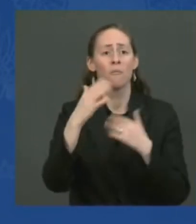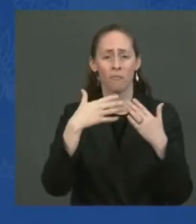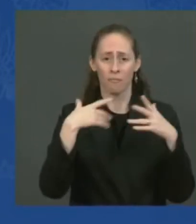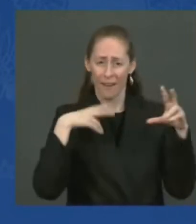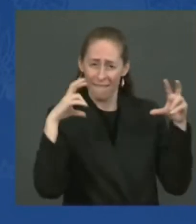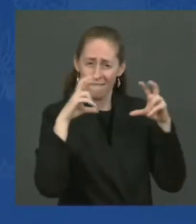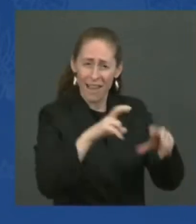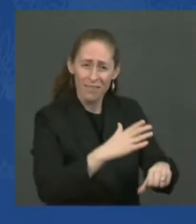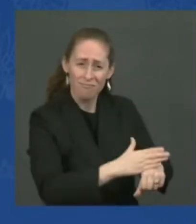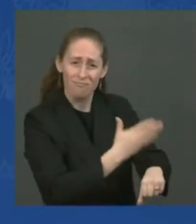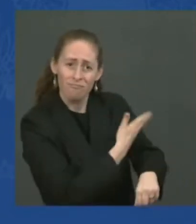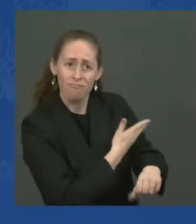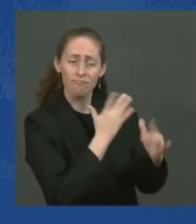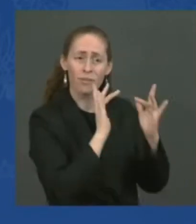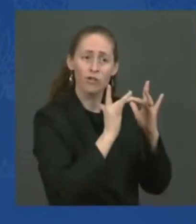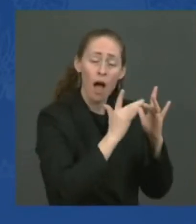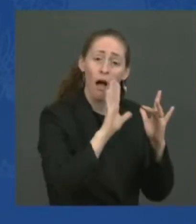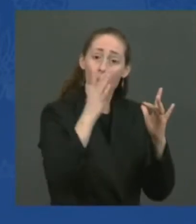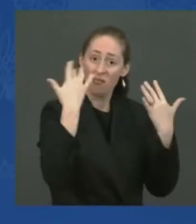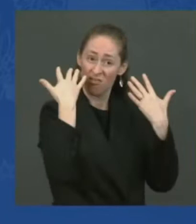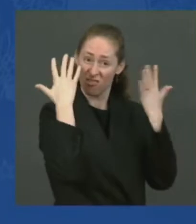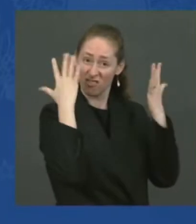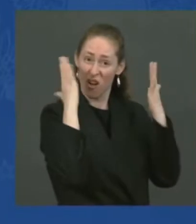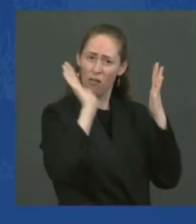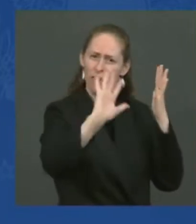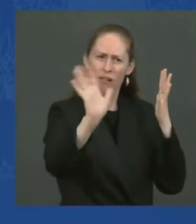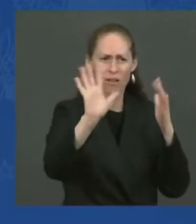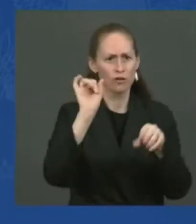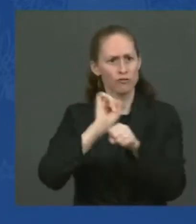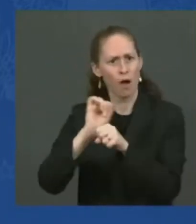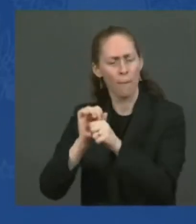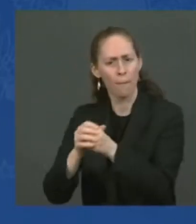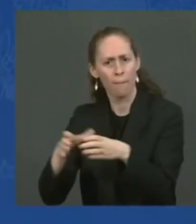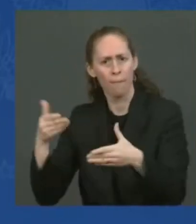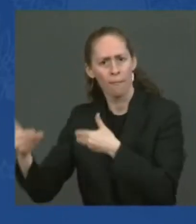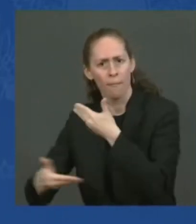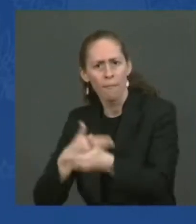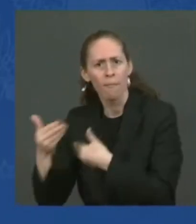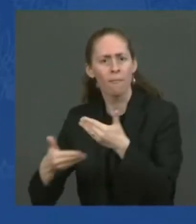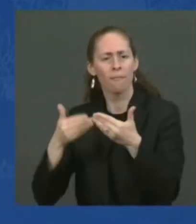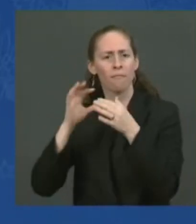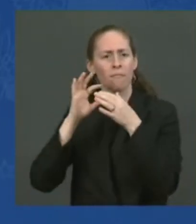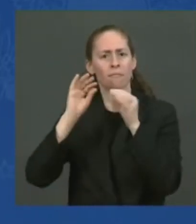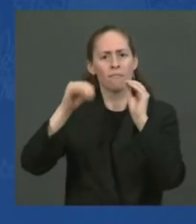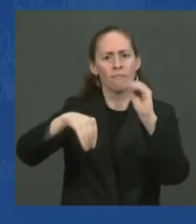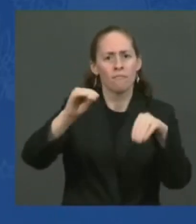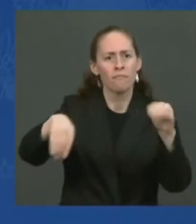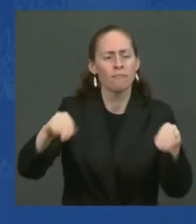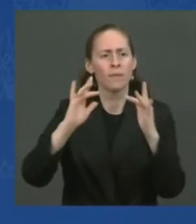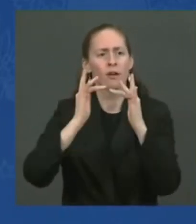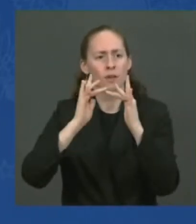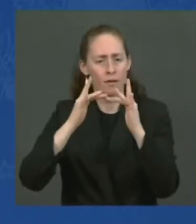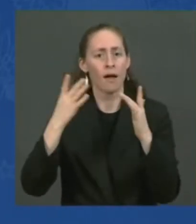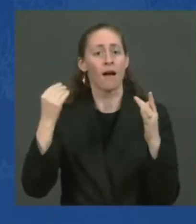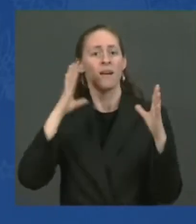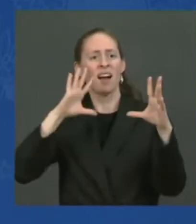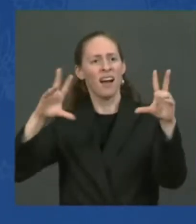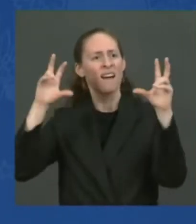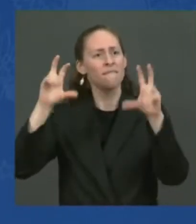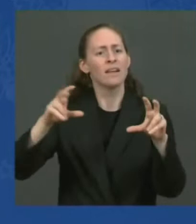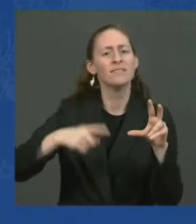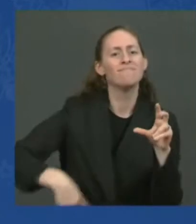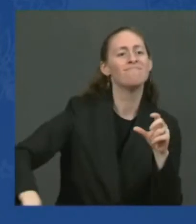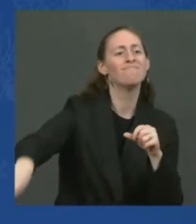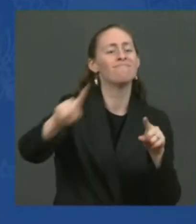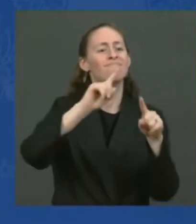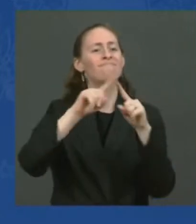jobs at Corning where I make fiber, and investments in fellow North Carolinas. This job